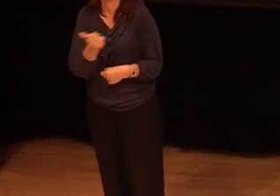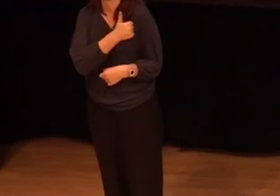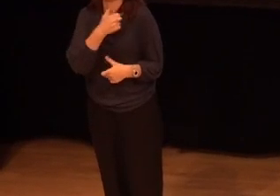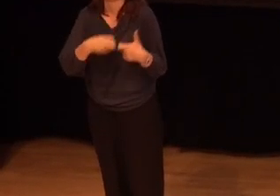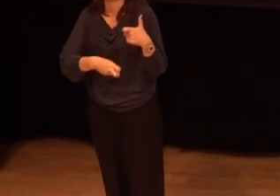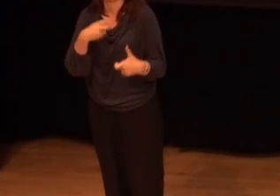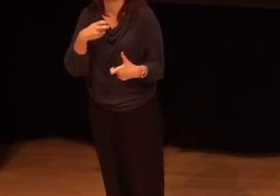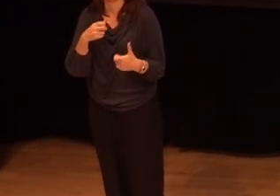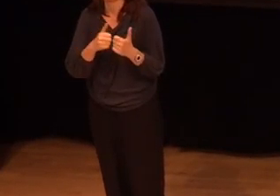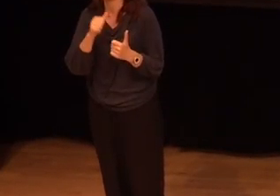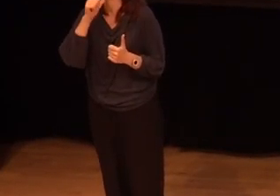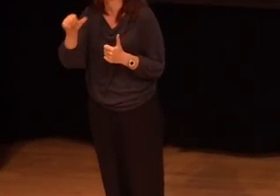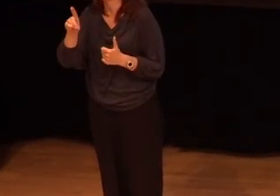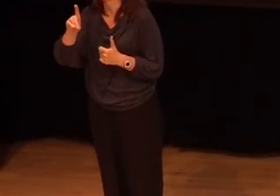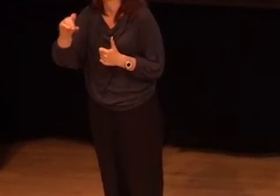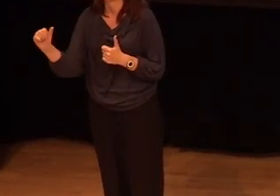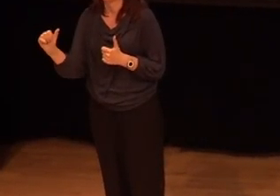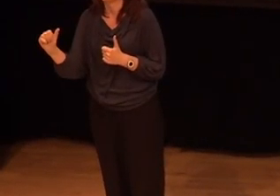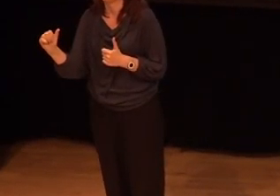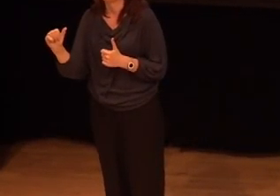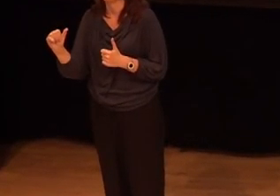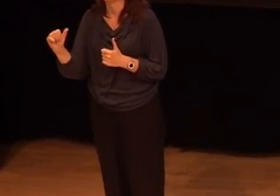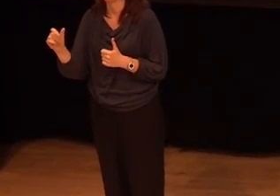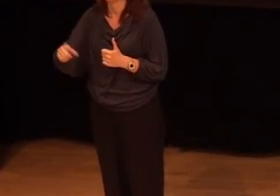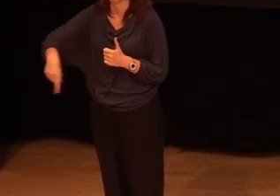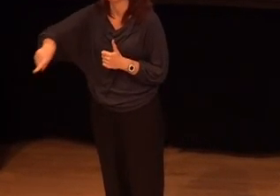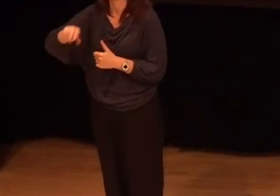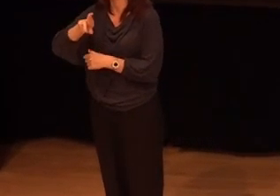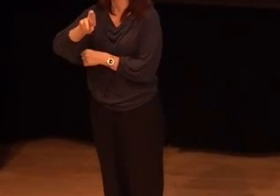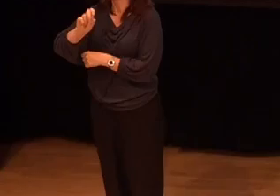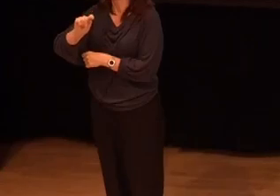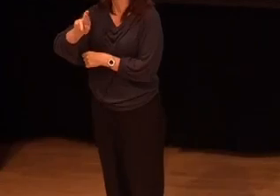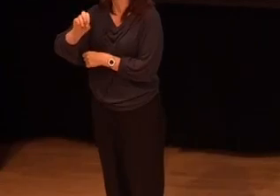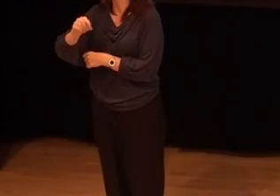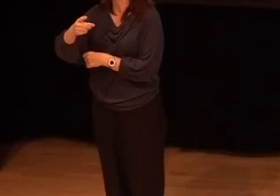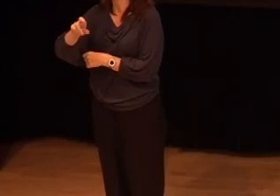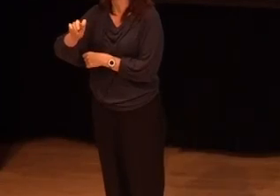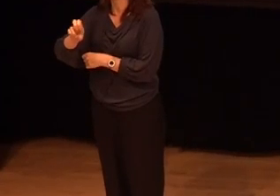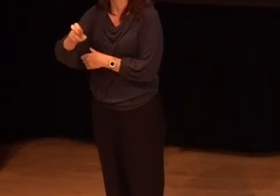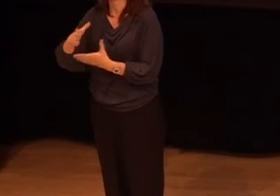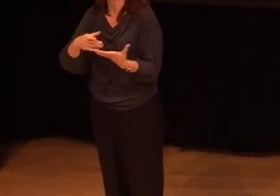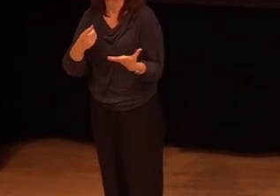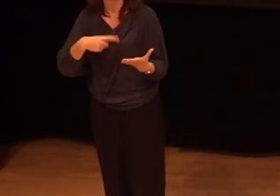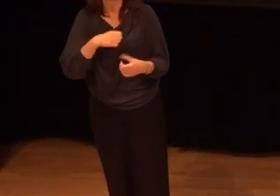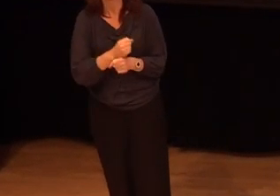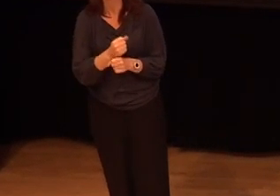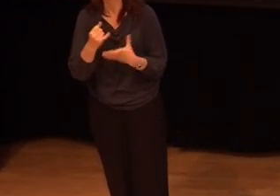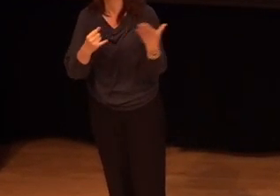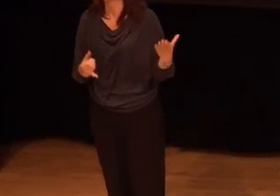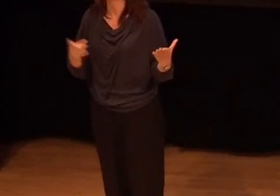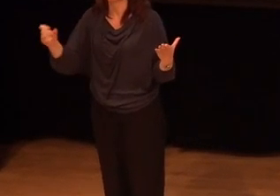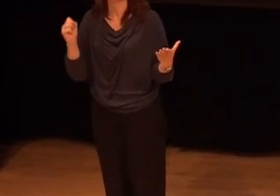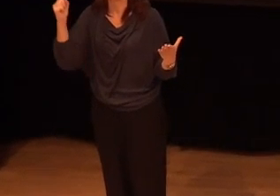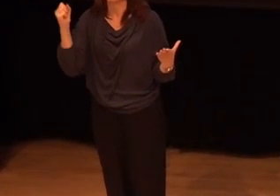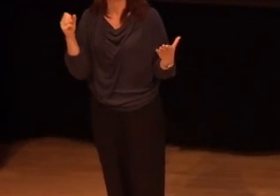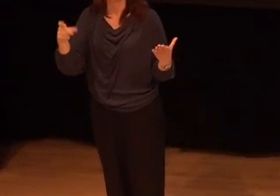problem among the non-disabled retrograde types? We make art. Yeah. Do we say, as